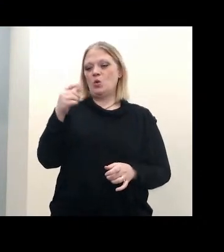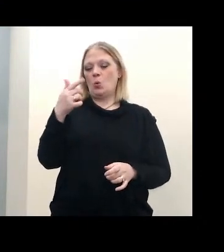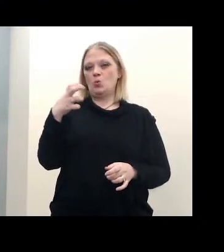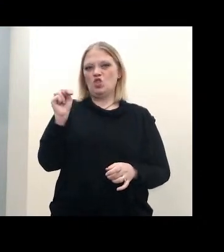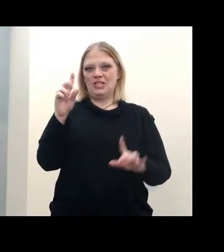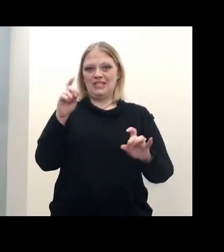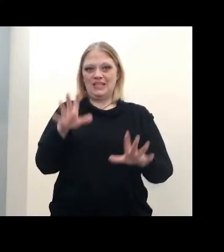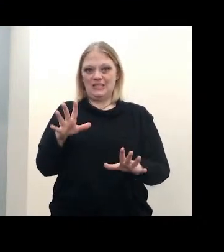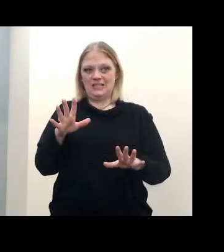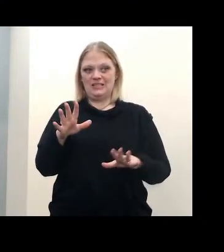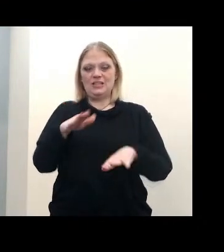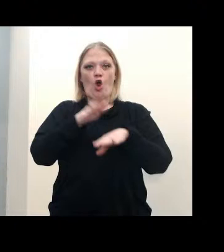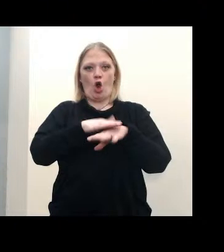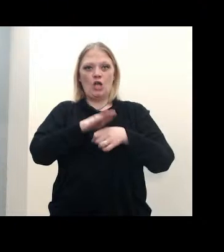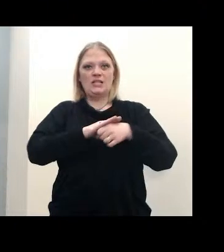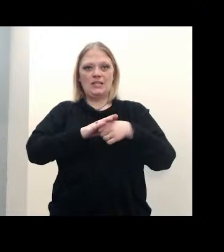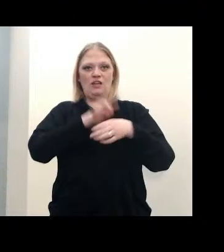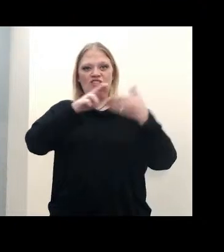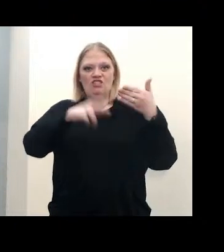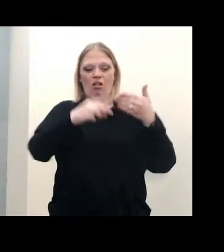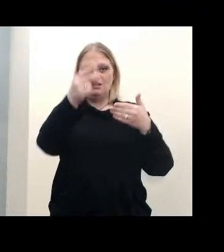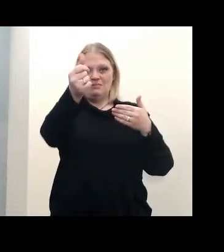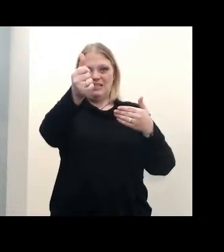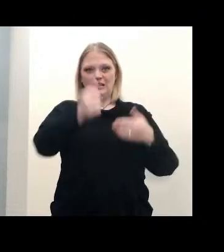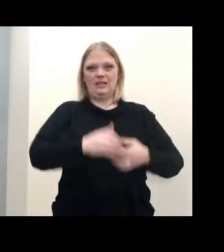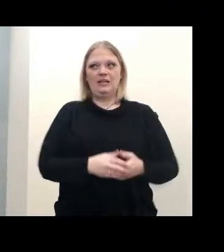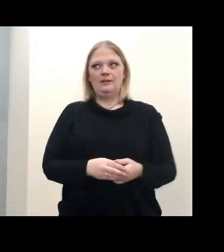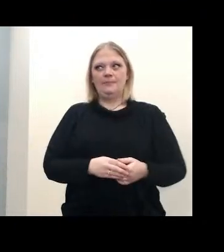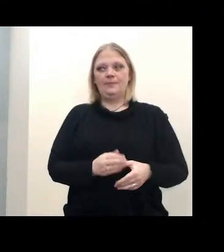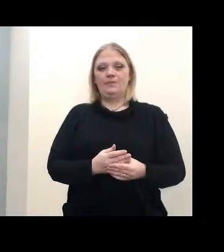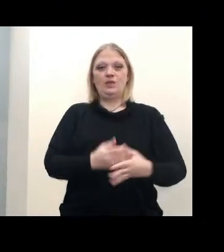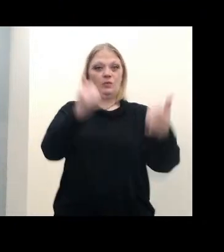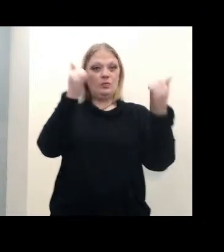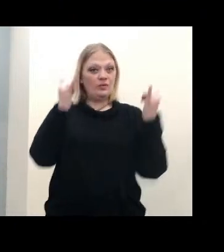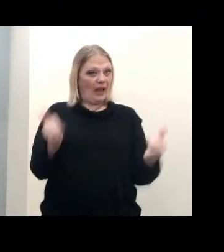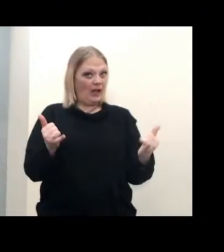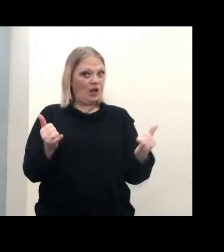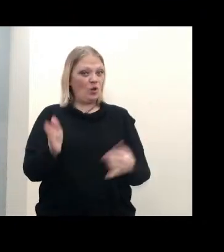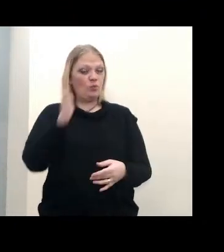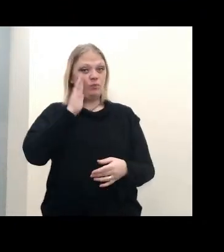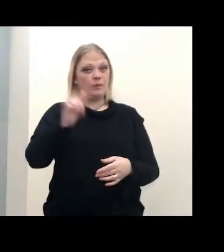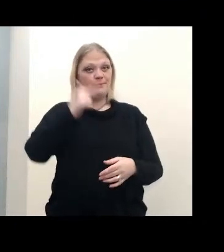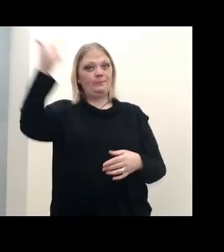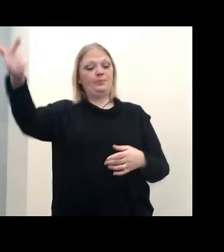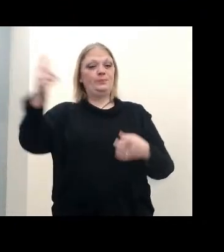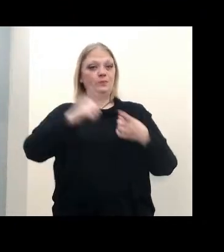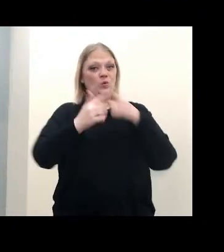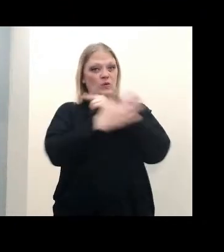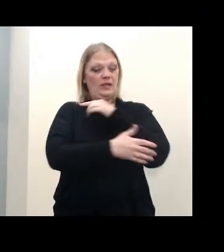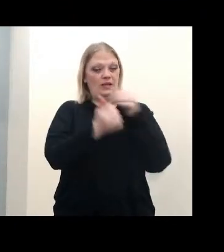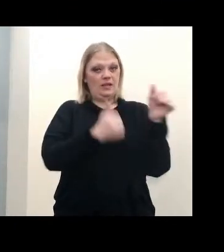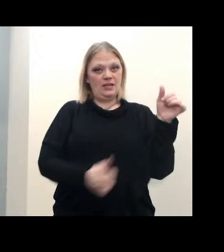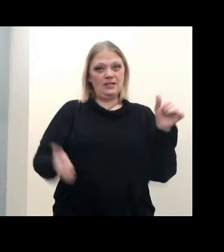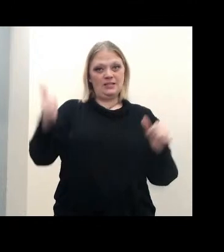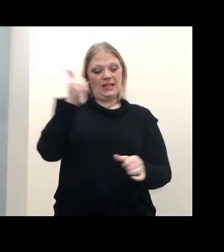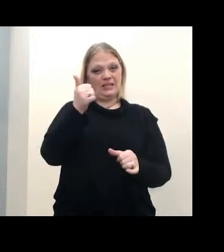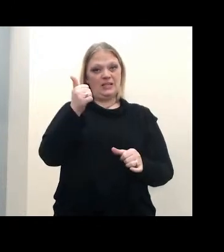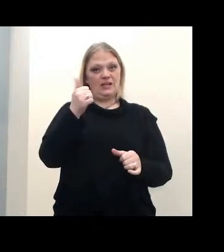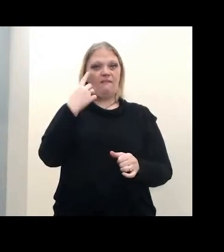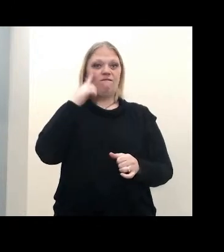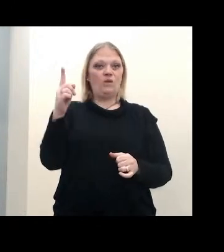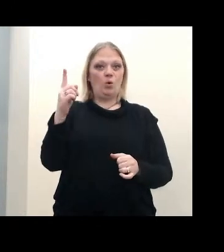available on site, and you will get your results immediately. So with that, I'm going to turn it over to the county executive